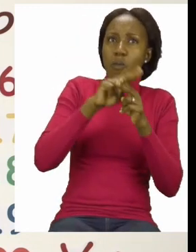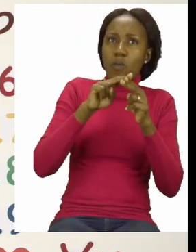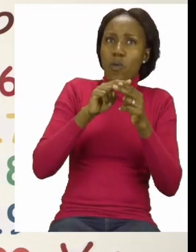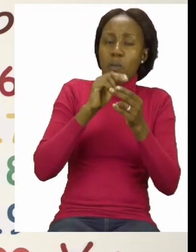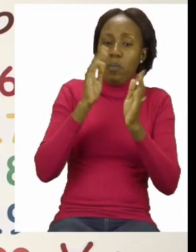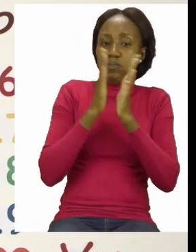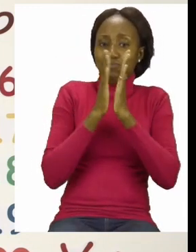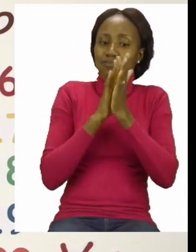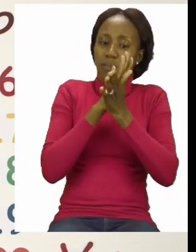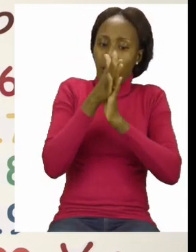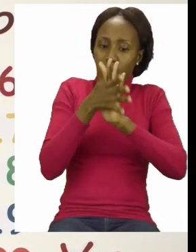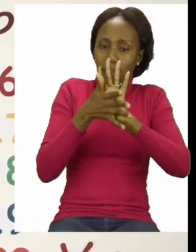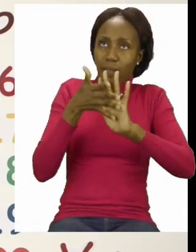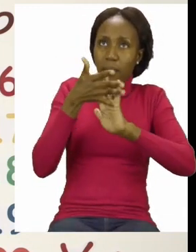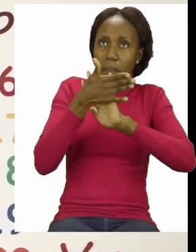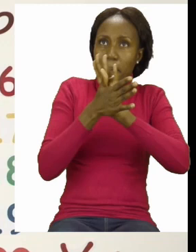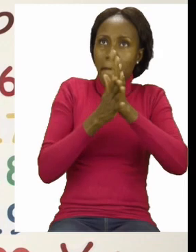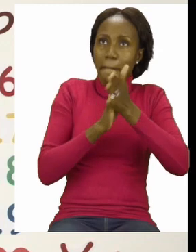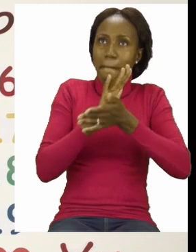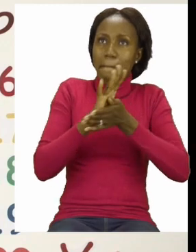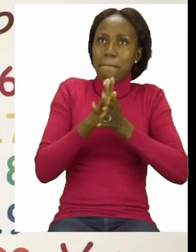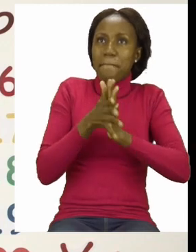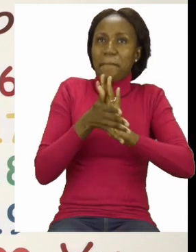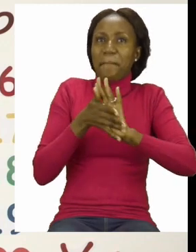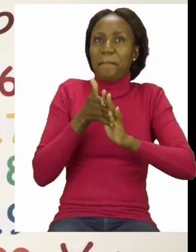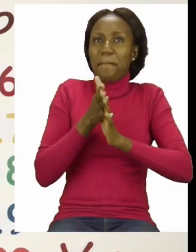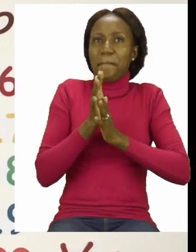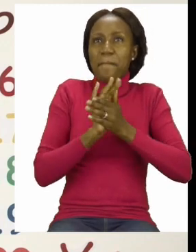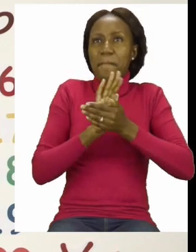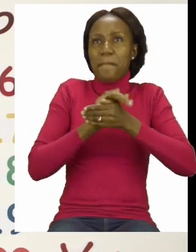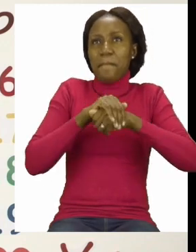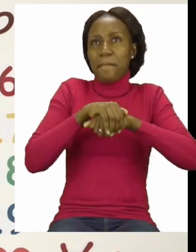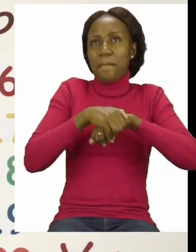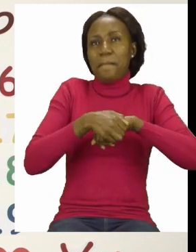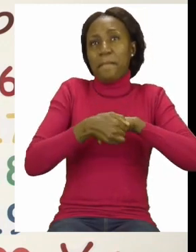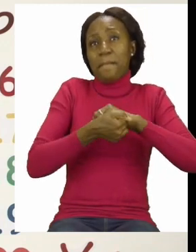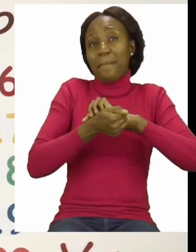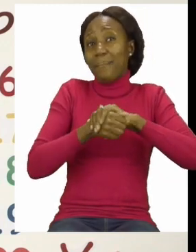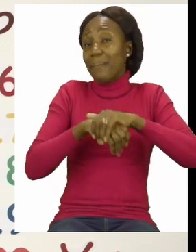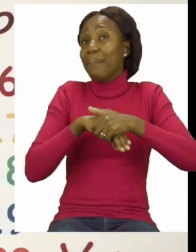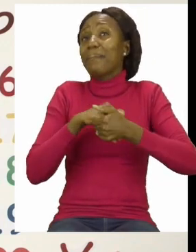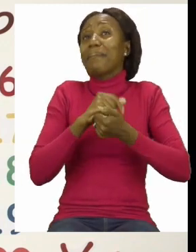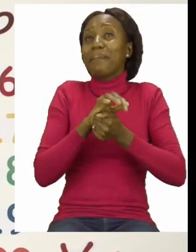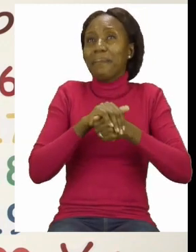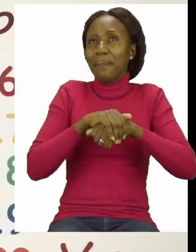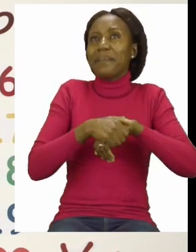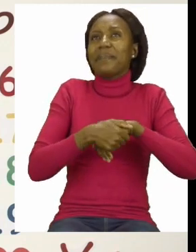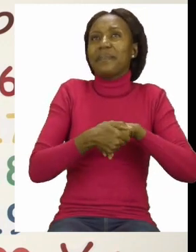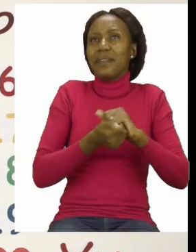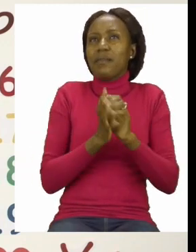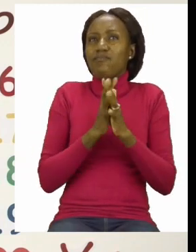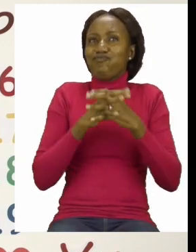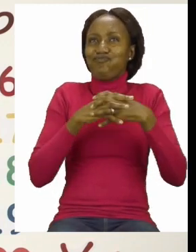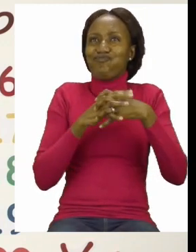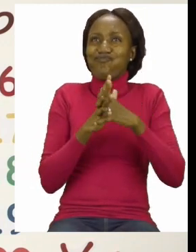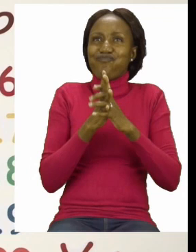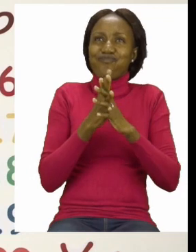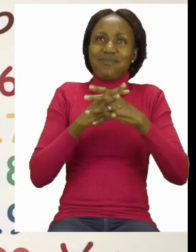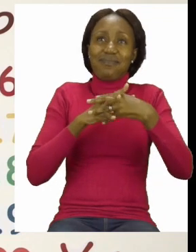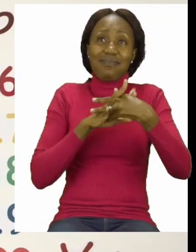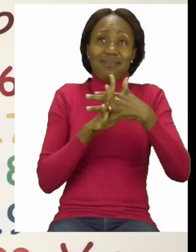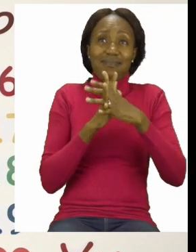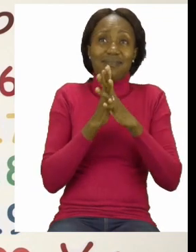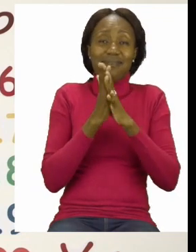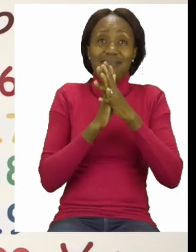rub inside your hands, around your hands, very good, in between your fingers,